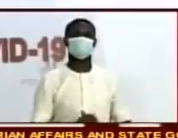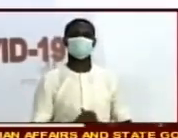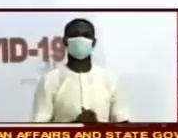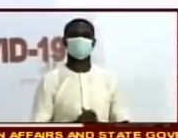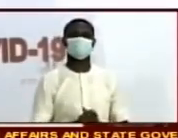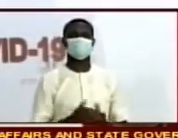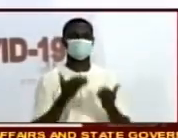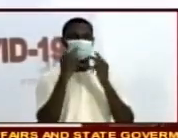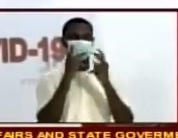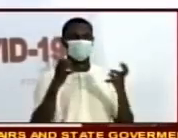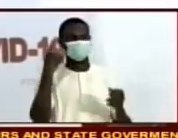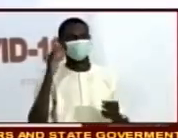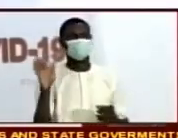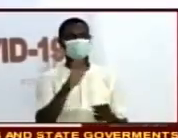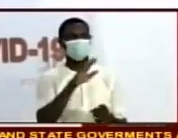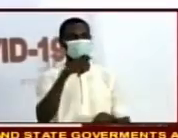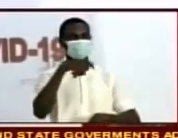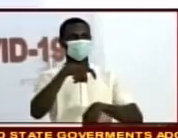thank you very much for your kind attention.